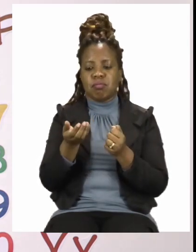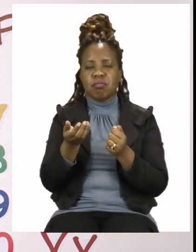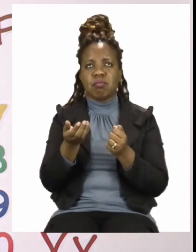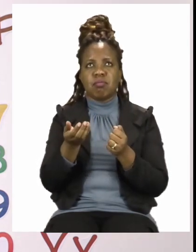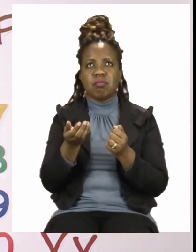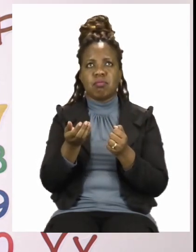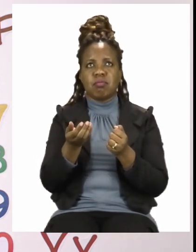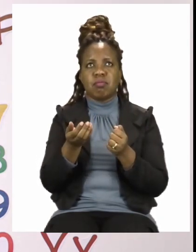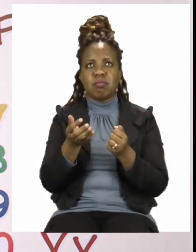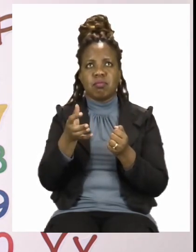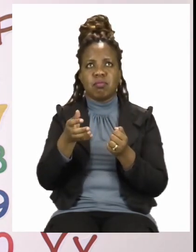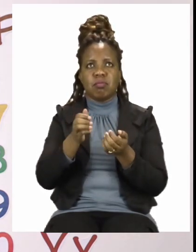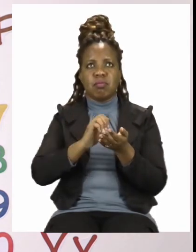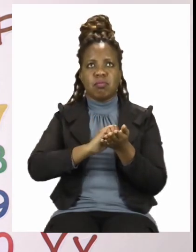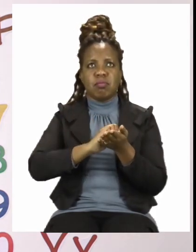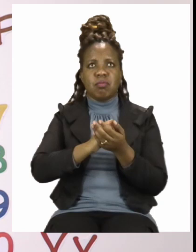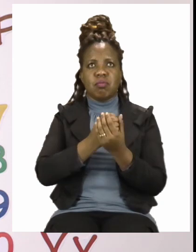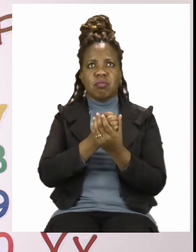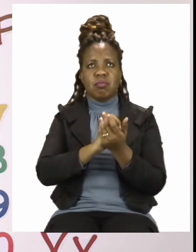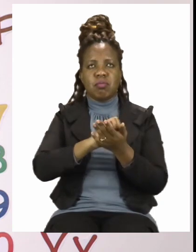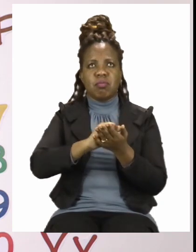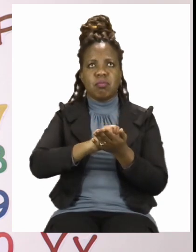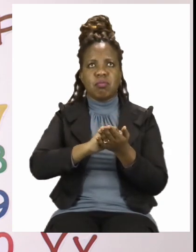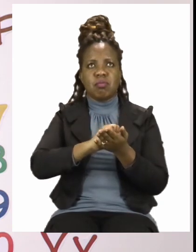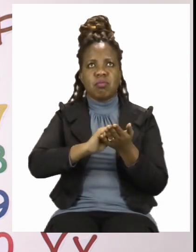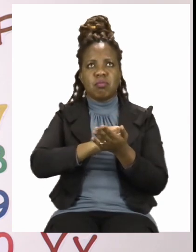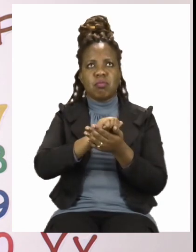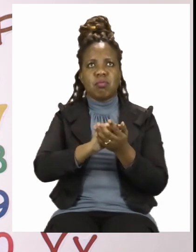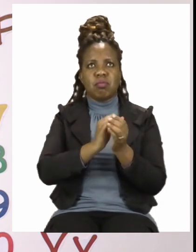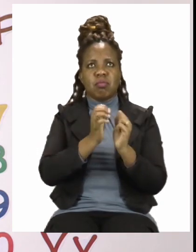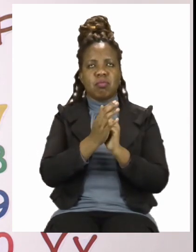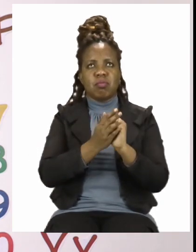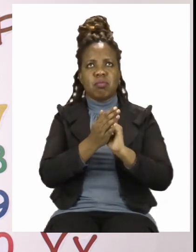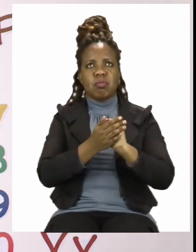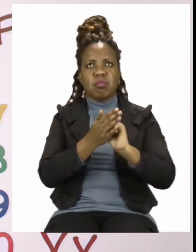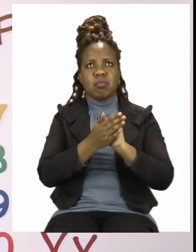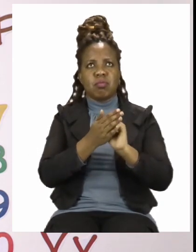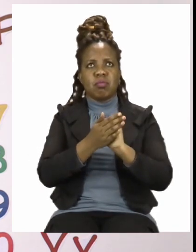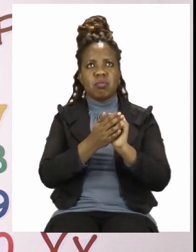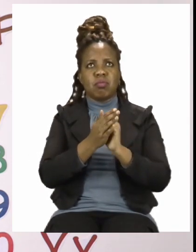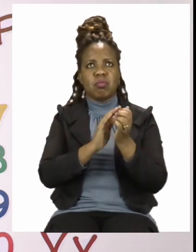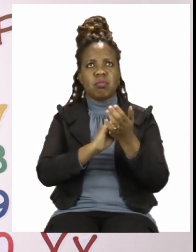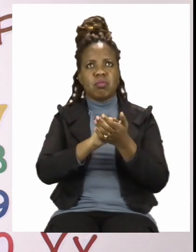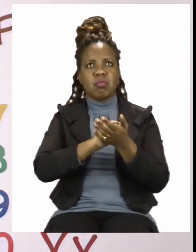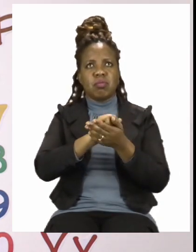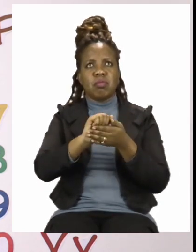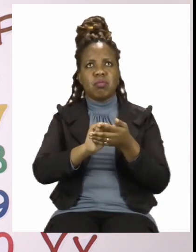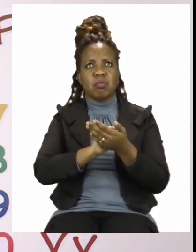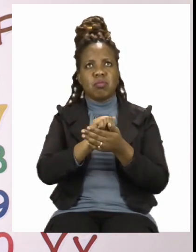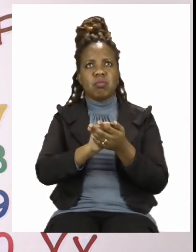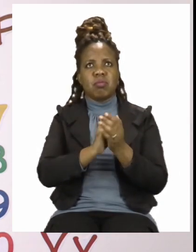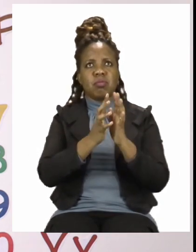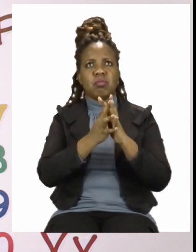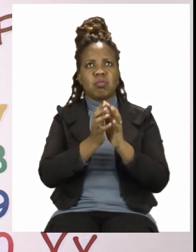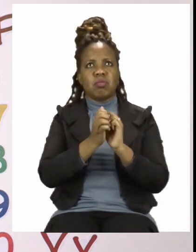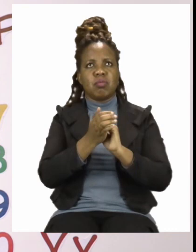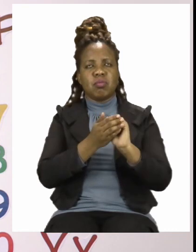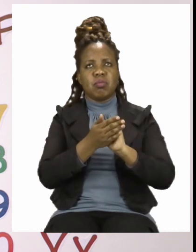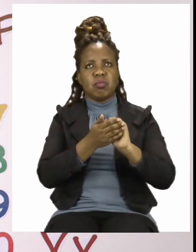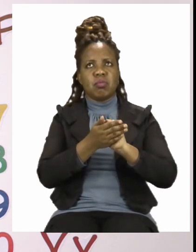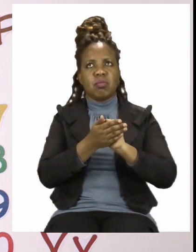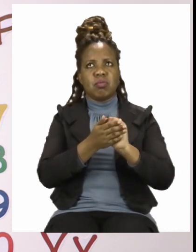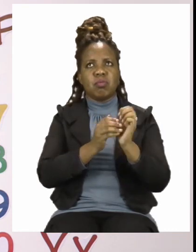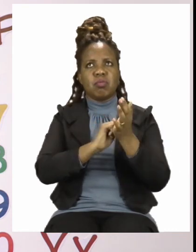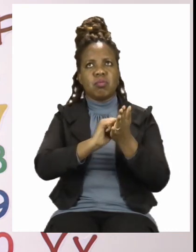and we rub them as if we are sanitizing, making sure that we are scrubbing inside our hands,